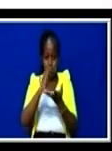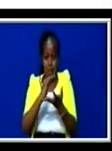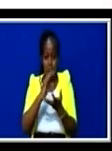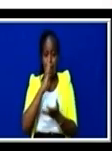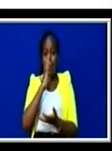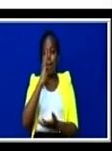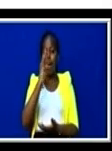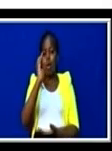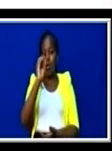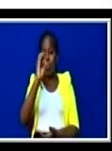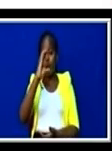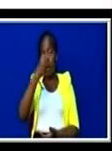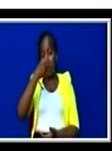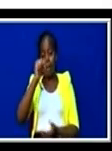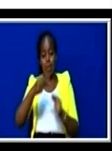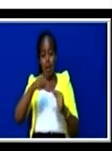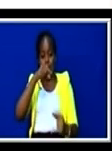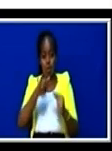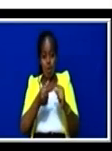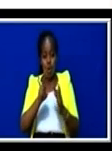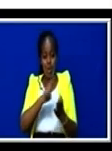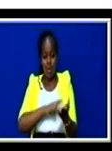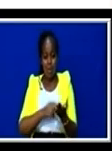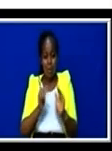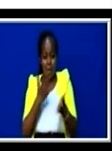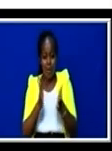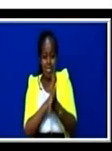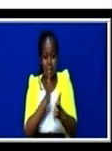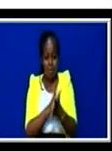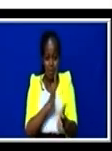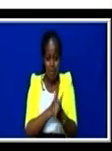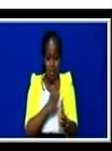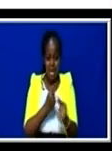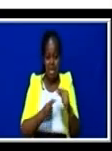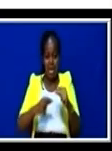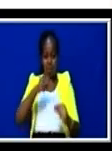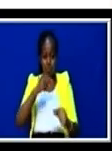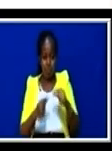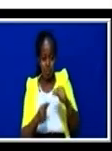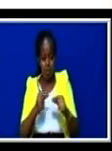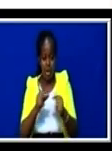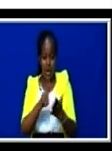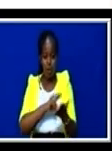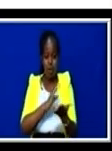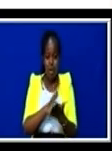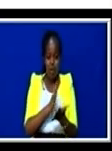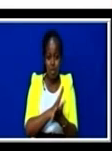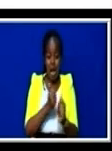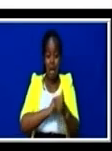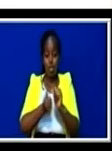biochemical reactions in living cells. That is, they can either speed up these biochemical reactions or slow down these